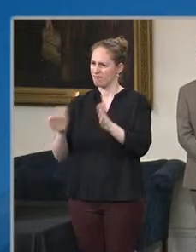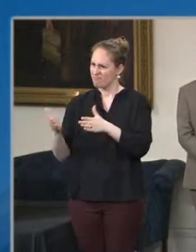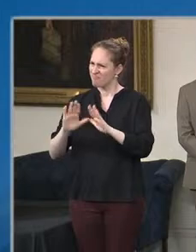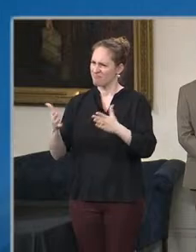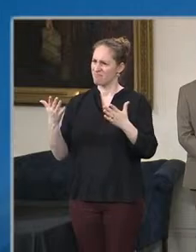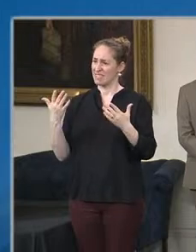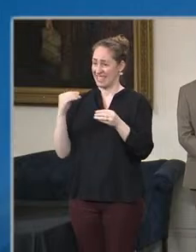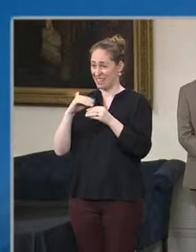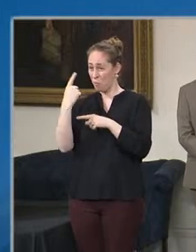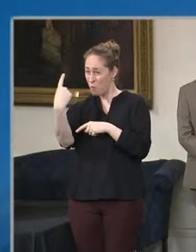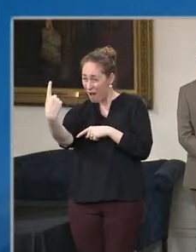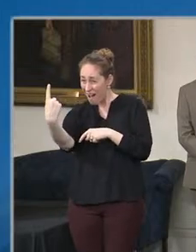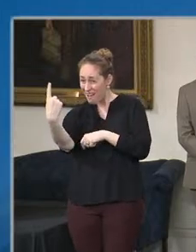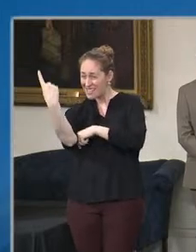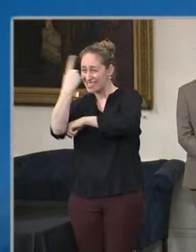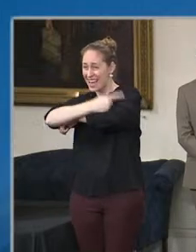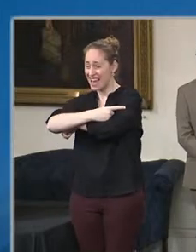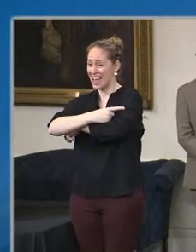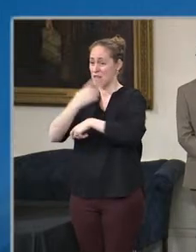Today we have